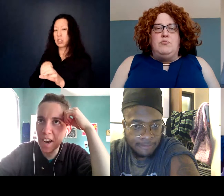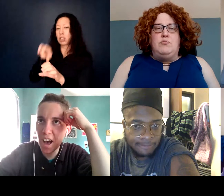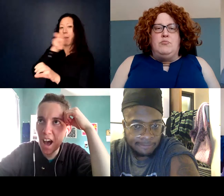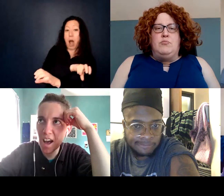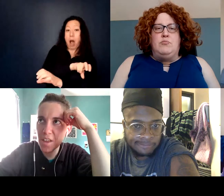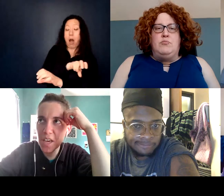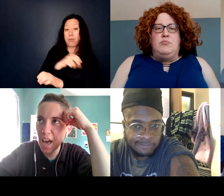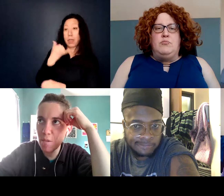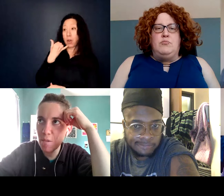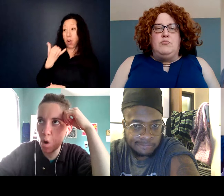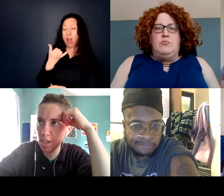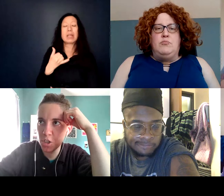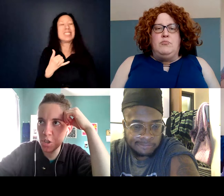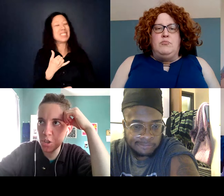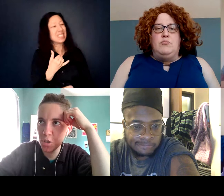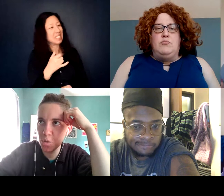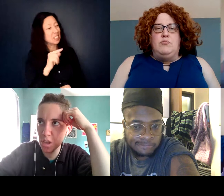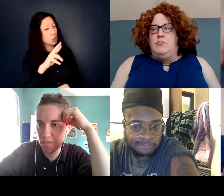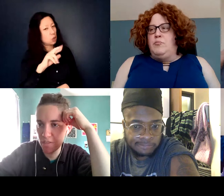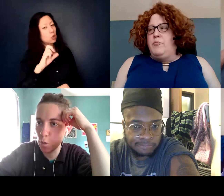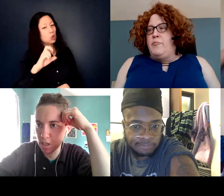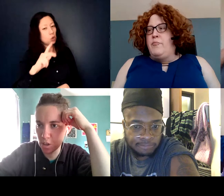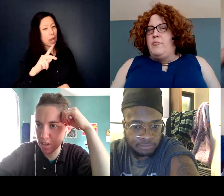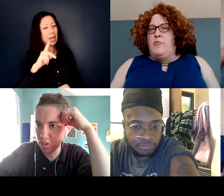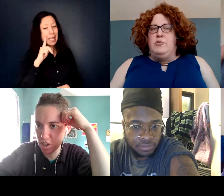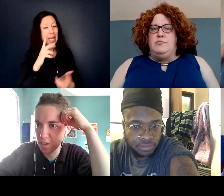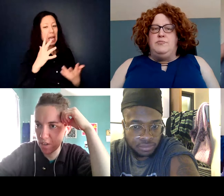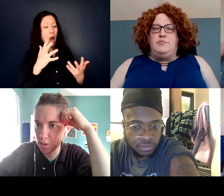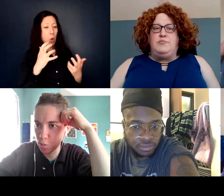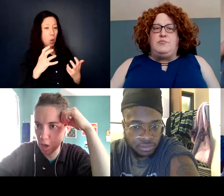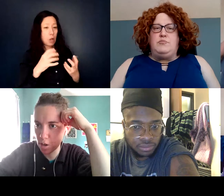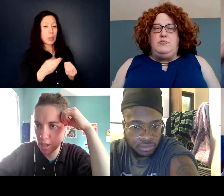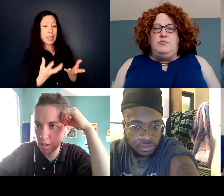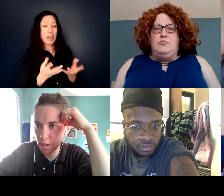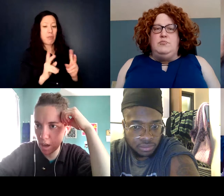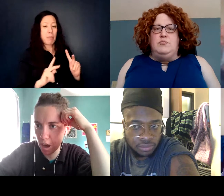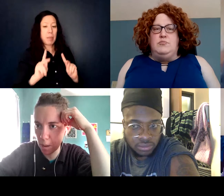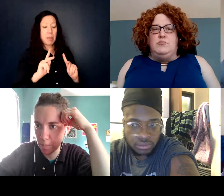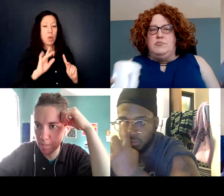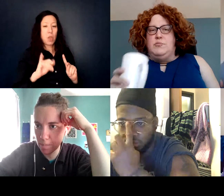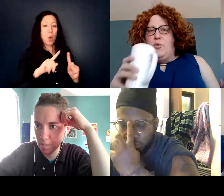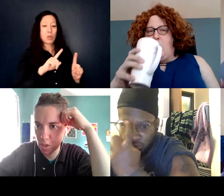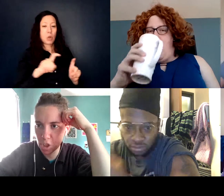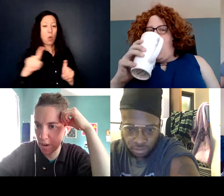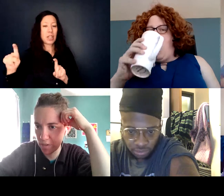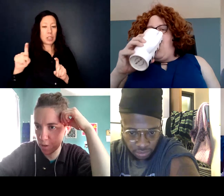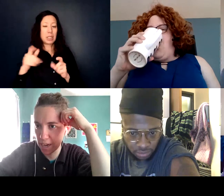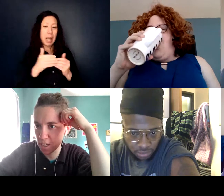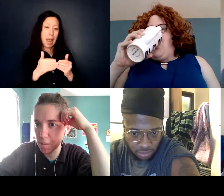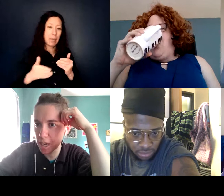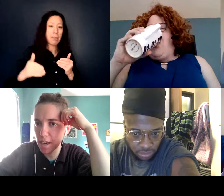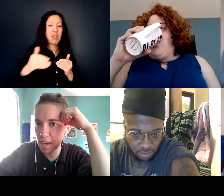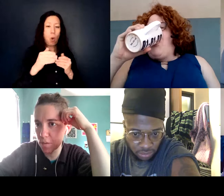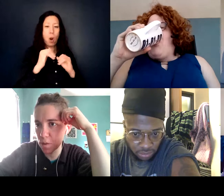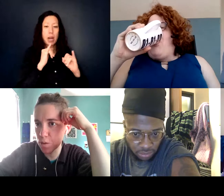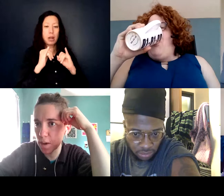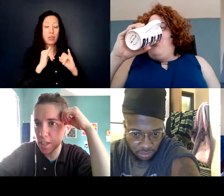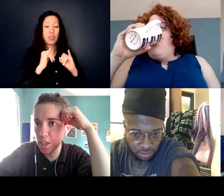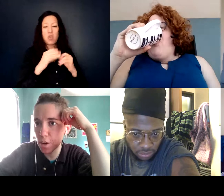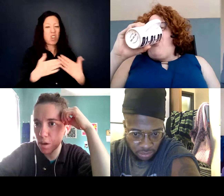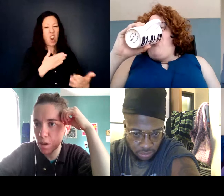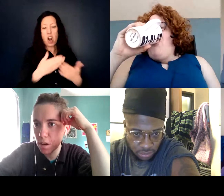This is track. I think I would want to like give folks these questions in advance regardless. Oh, sure. So it feels fine to me